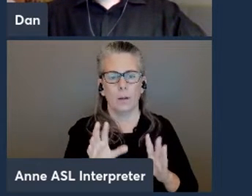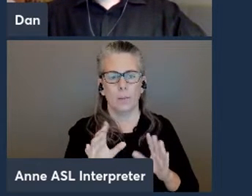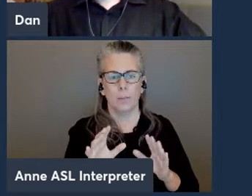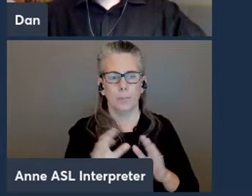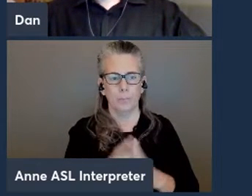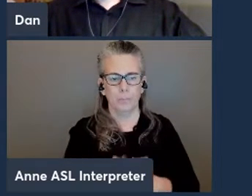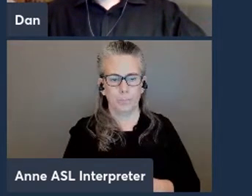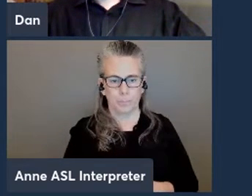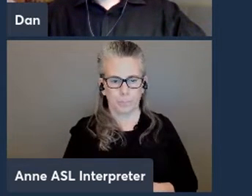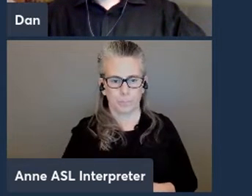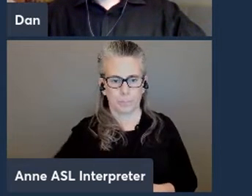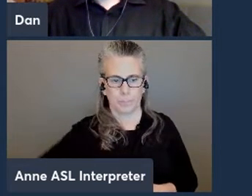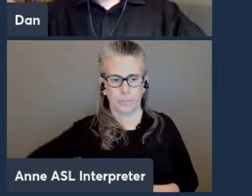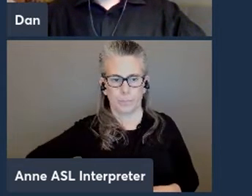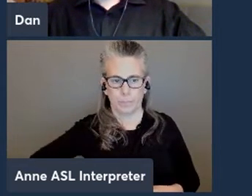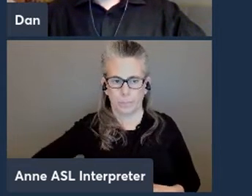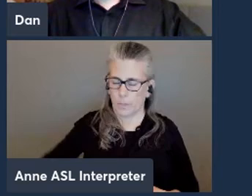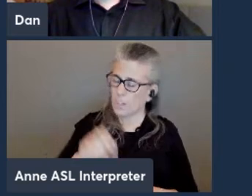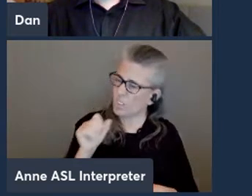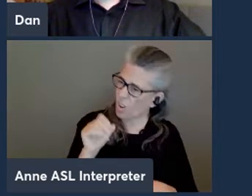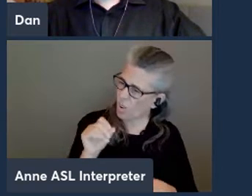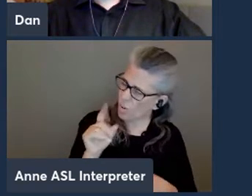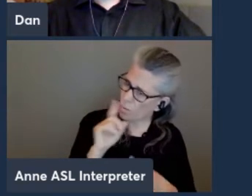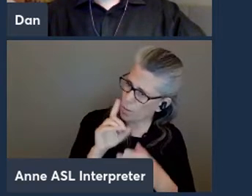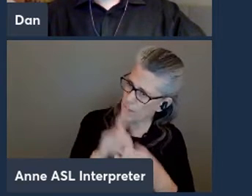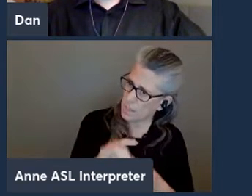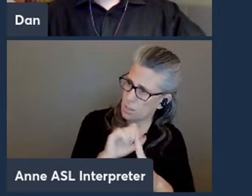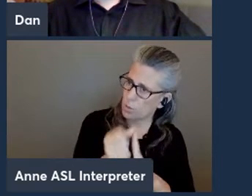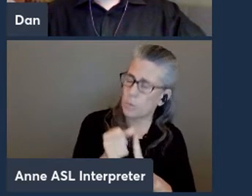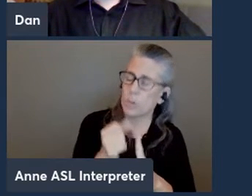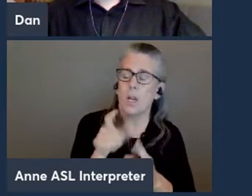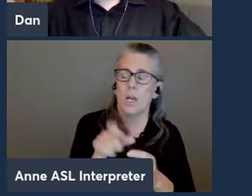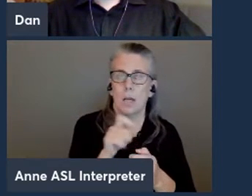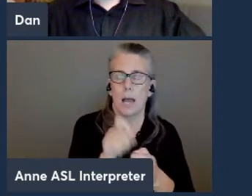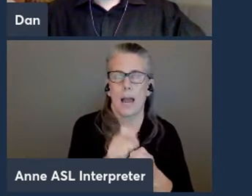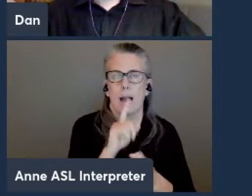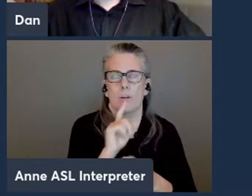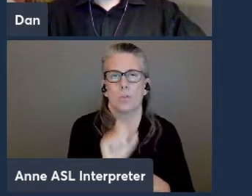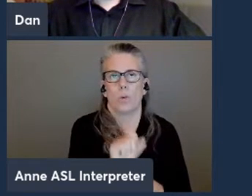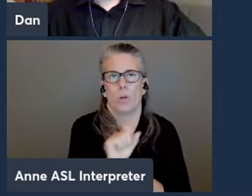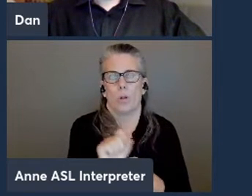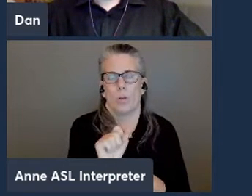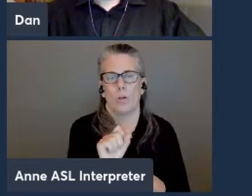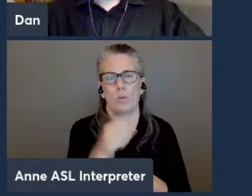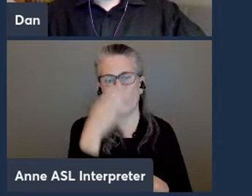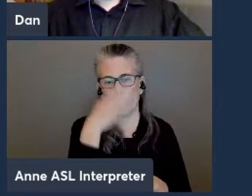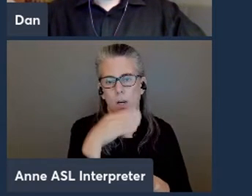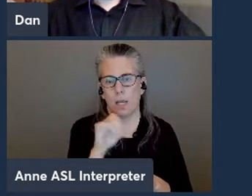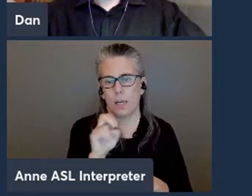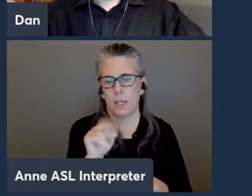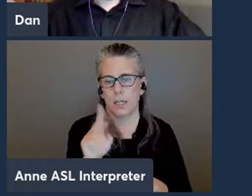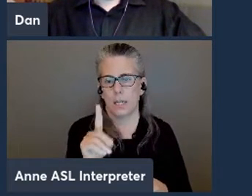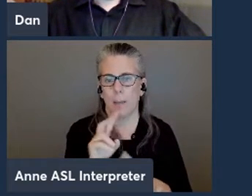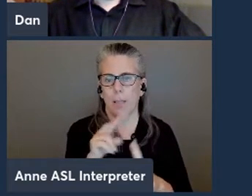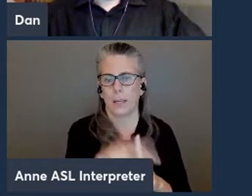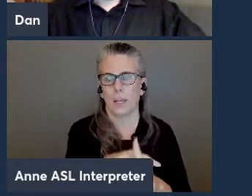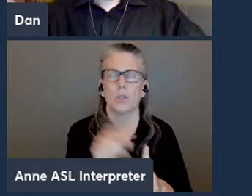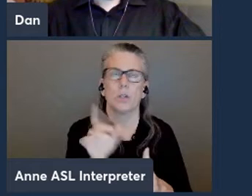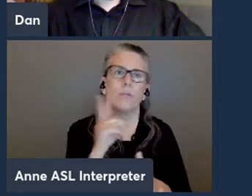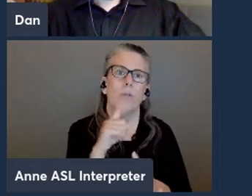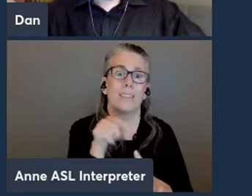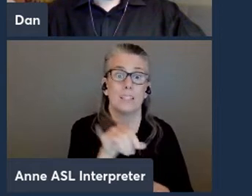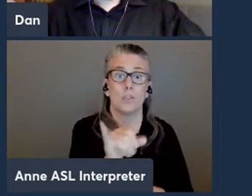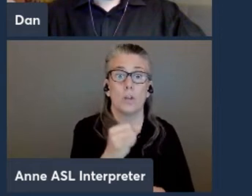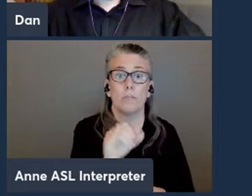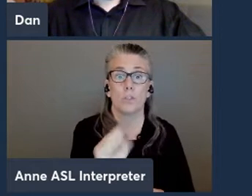In this case, is there a limitation when it comes to languages to your front end applications? This is JavaScript, right? So, but let's say